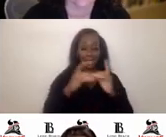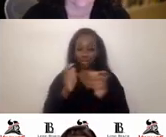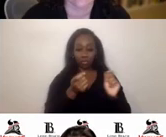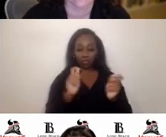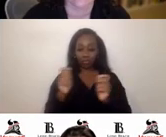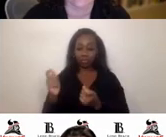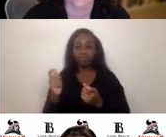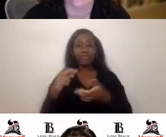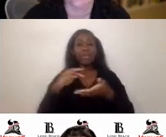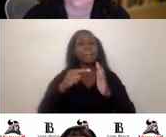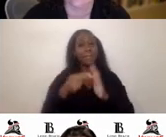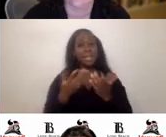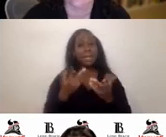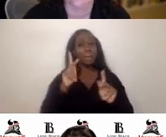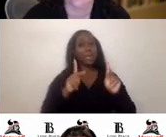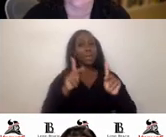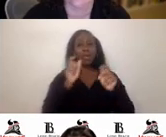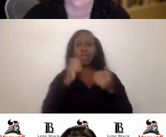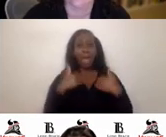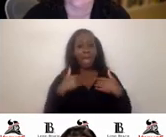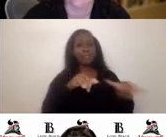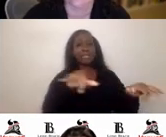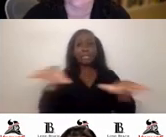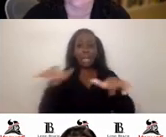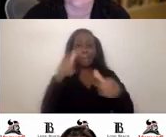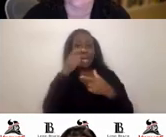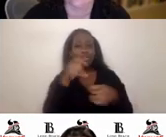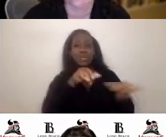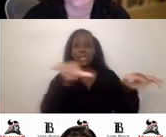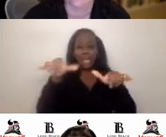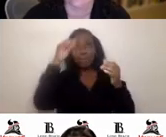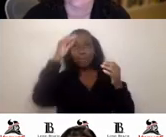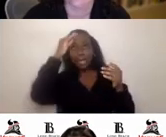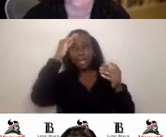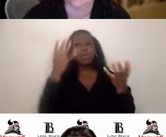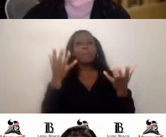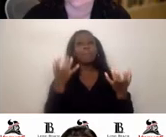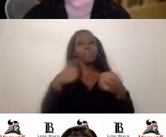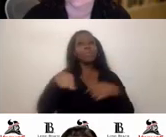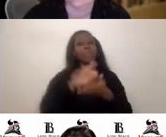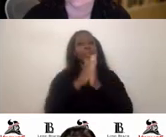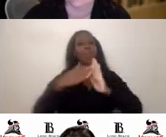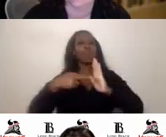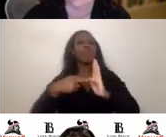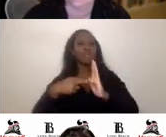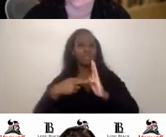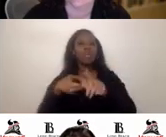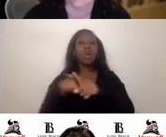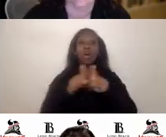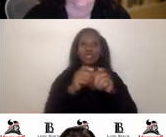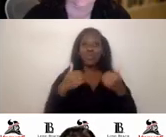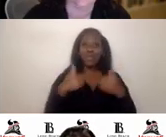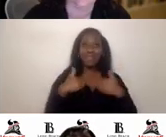people together for representation. They're also the building blocks of districts. And there's quite a